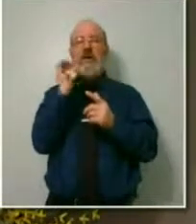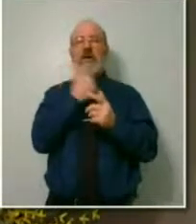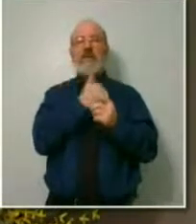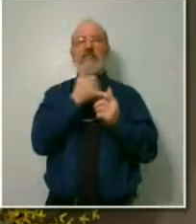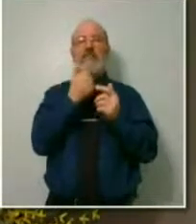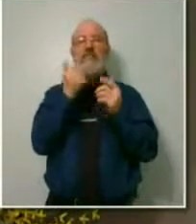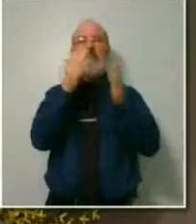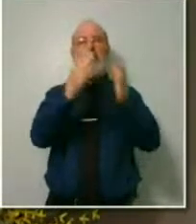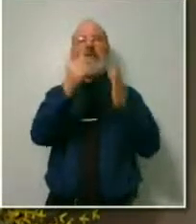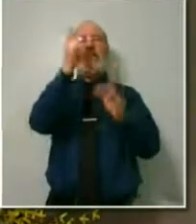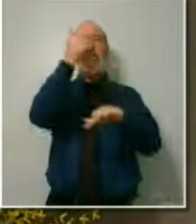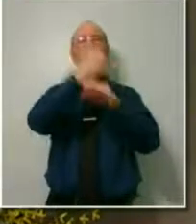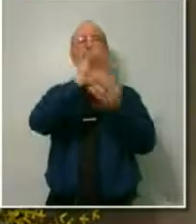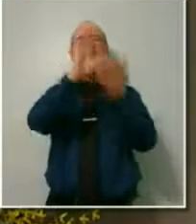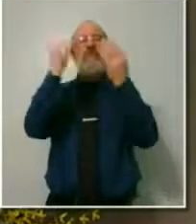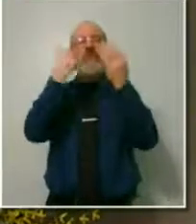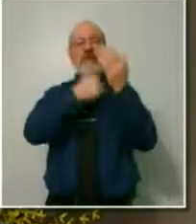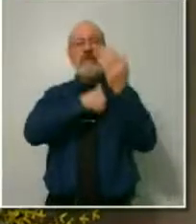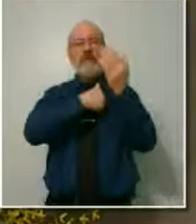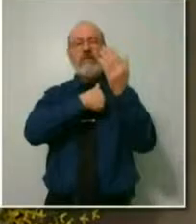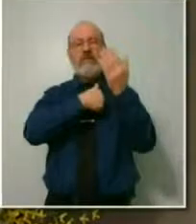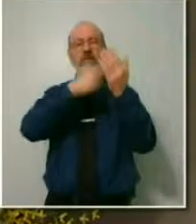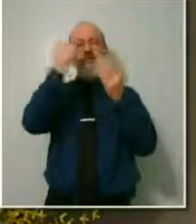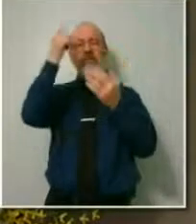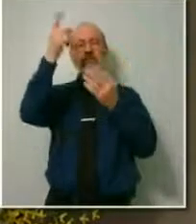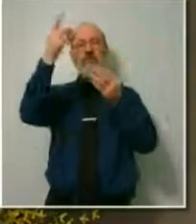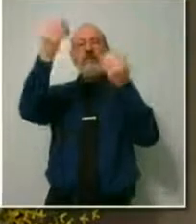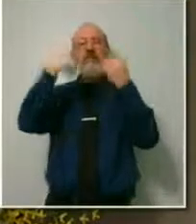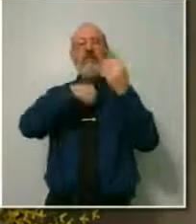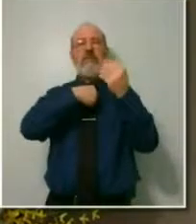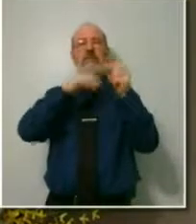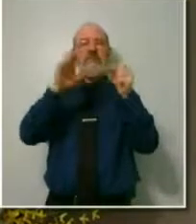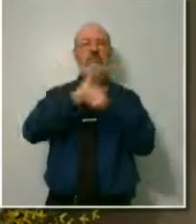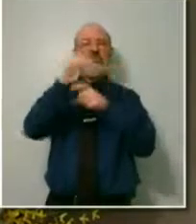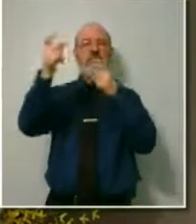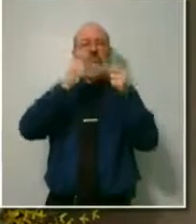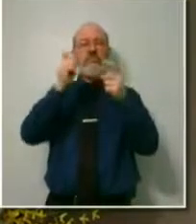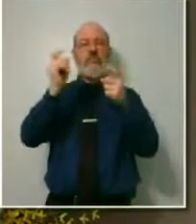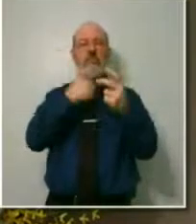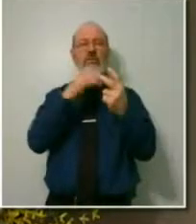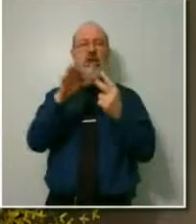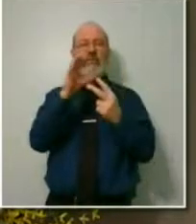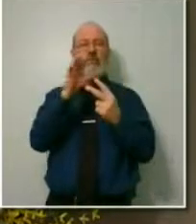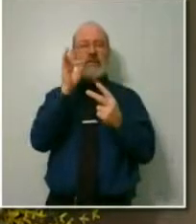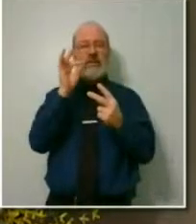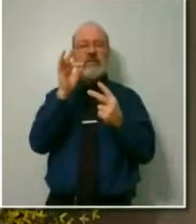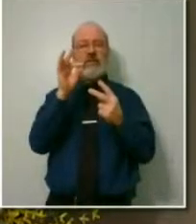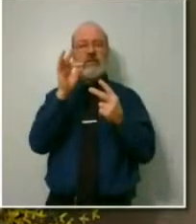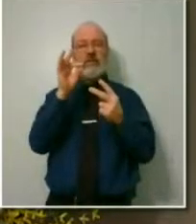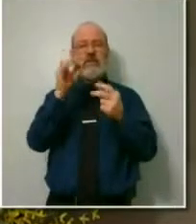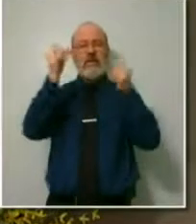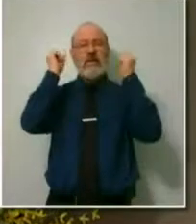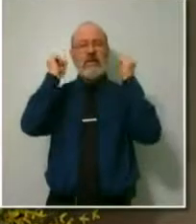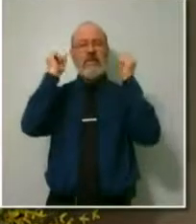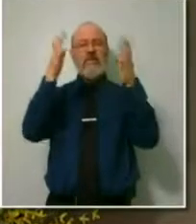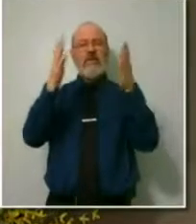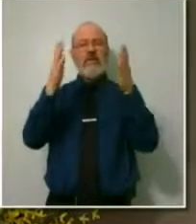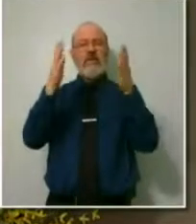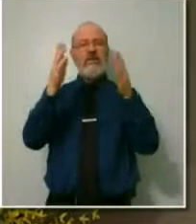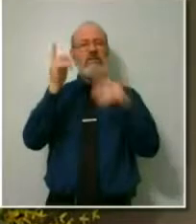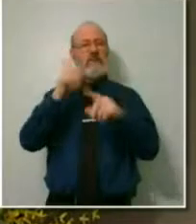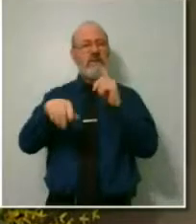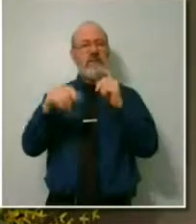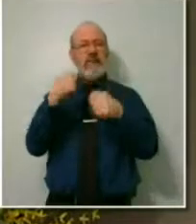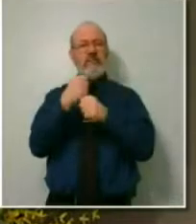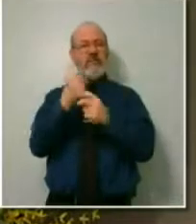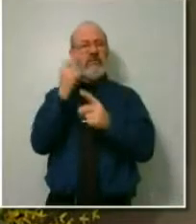us, because you've given us total control over our choices. And Father, we can't make the right choice